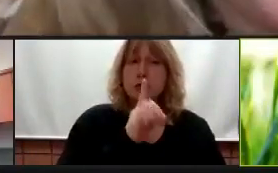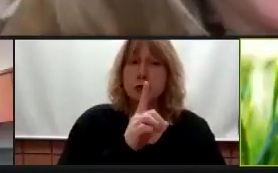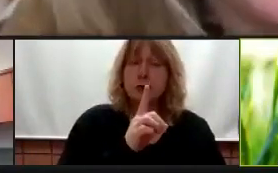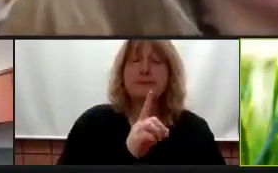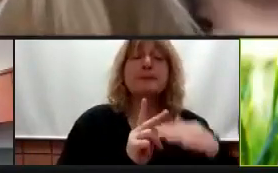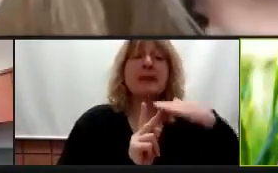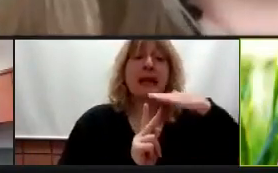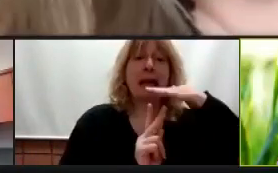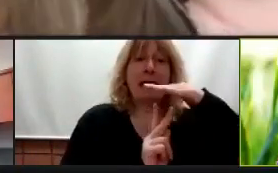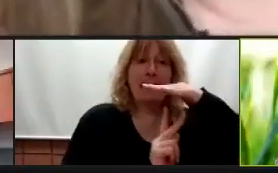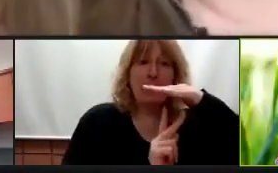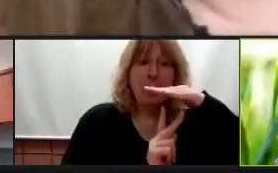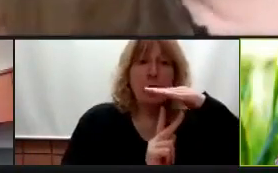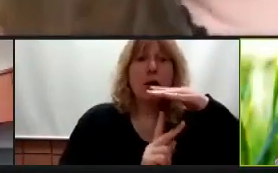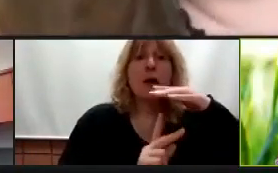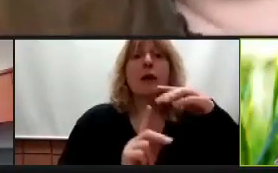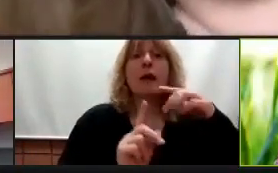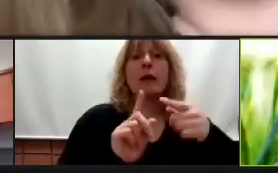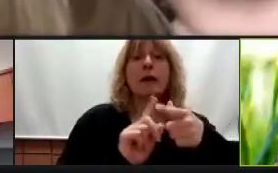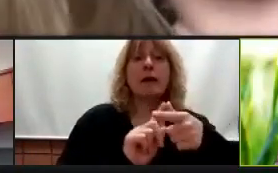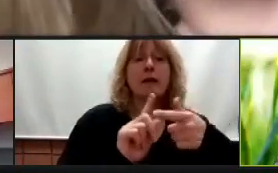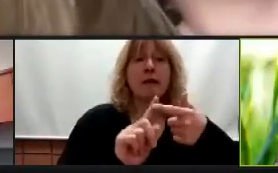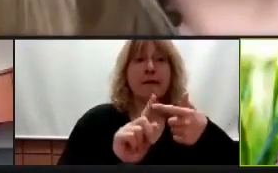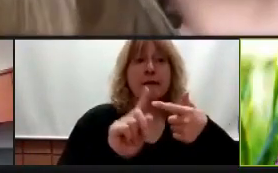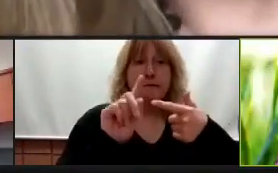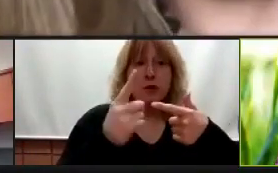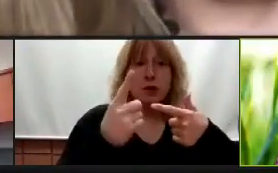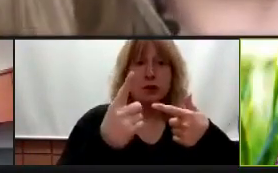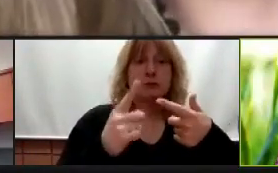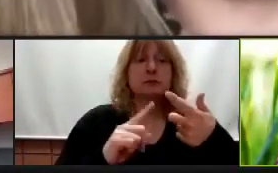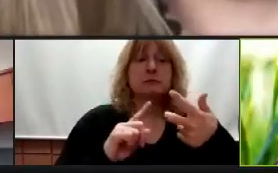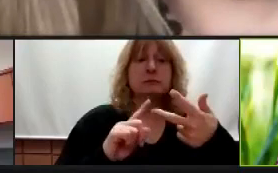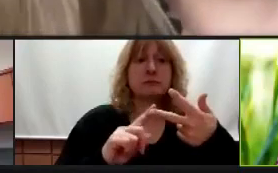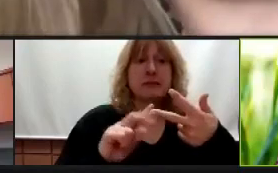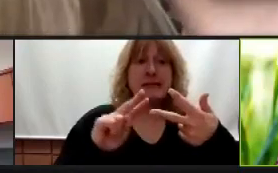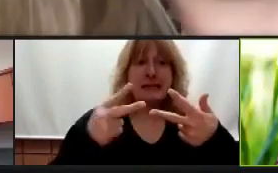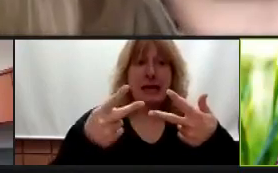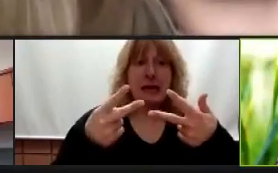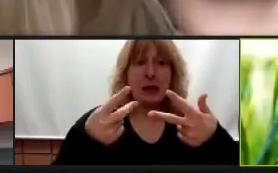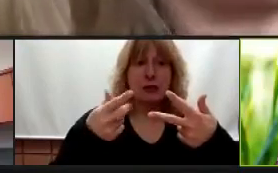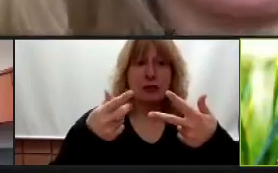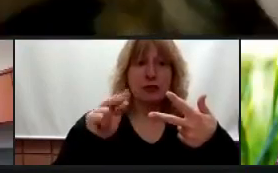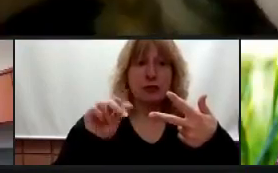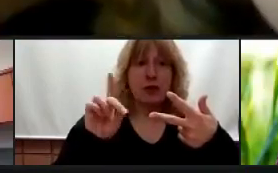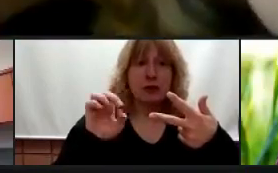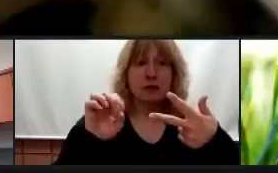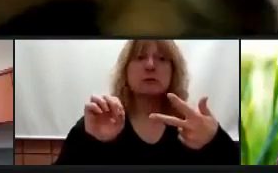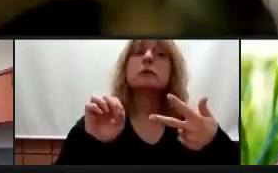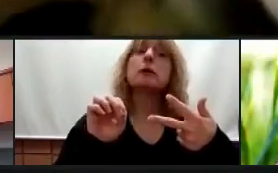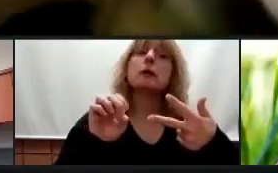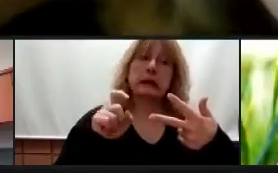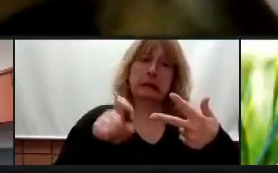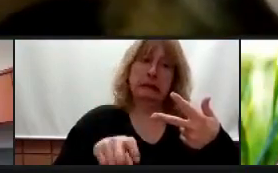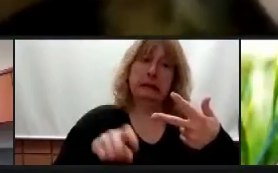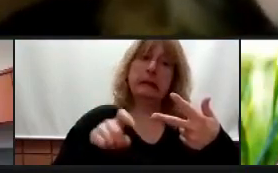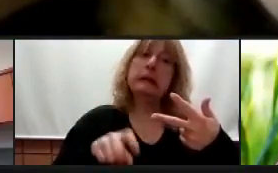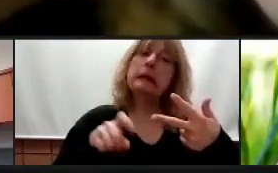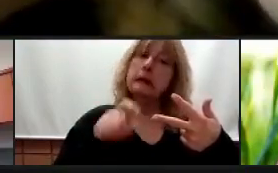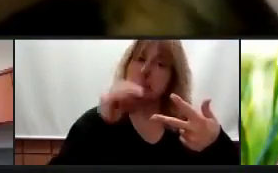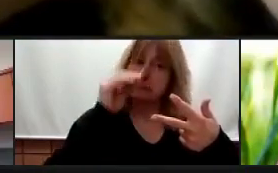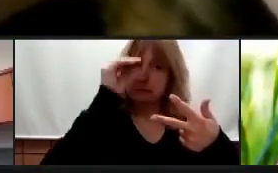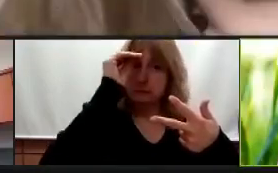second grade, I think they need to be in front of a teacher, because it